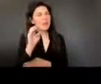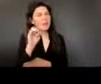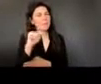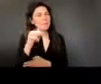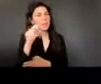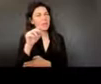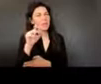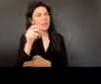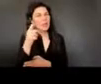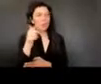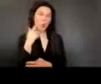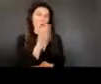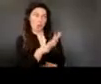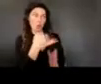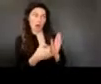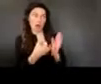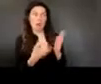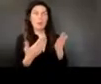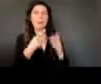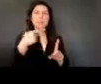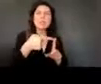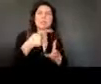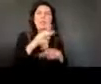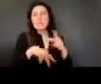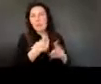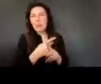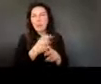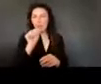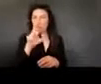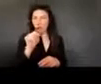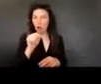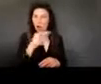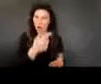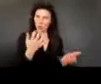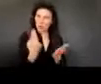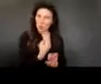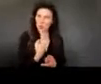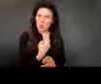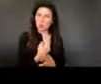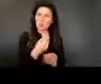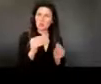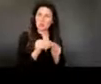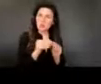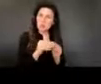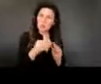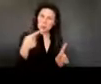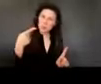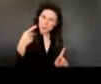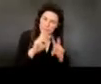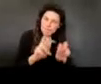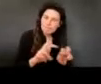of modality of art that you would use to further interrogate object or case?